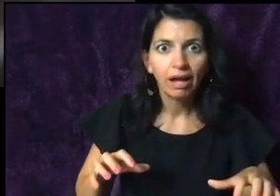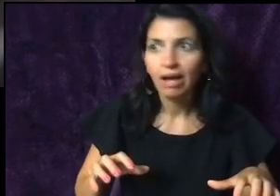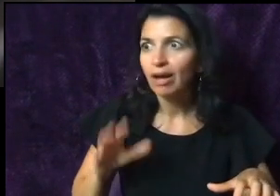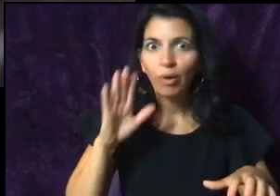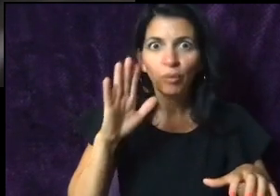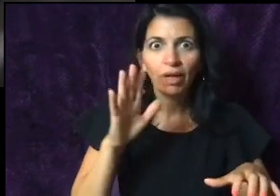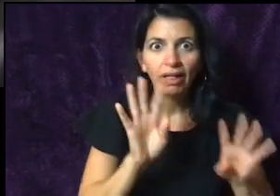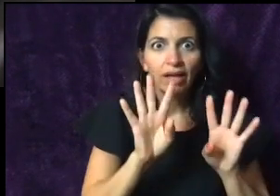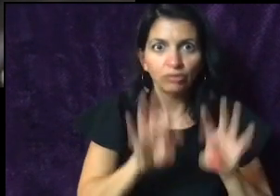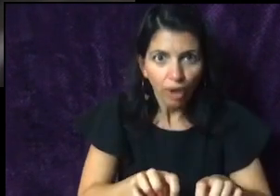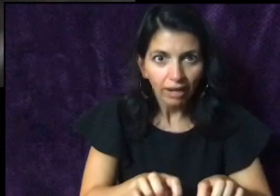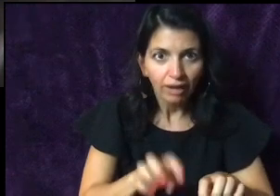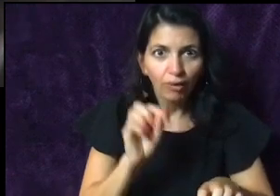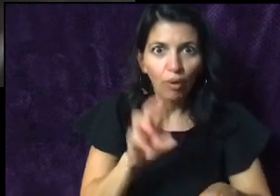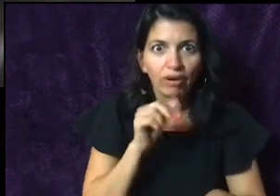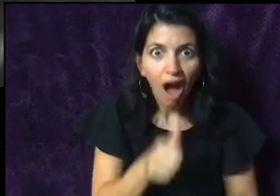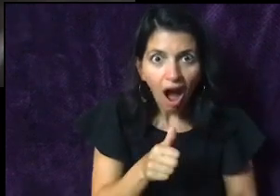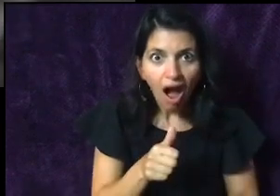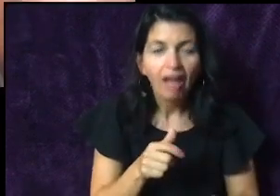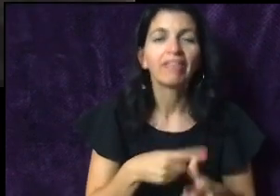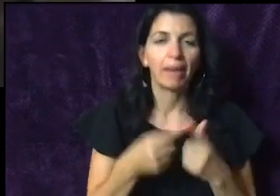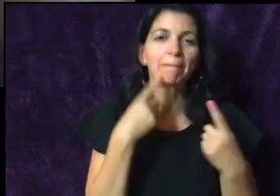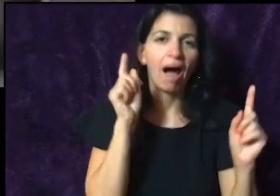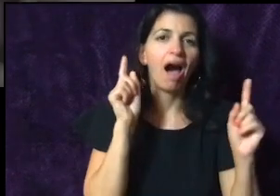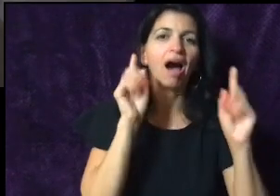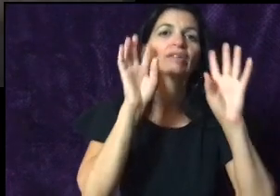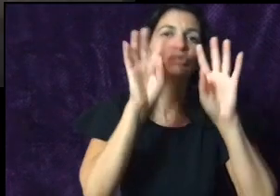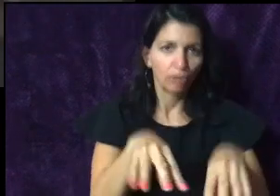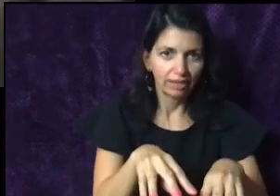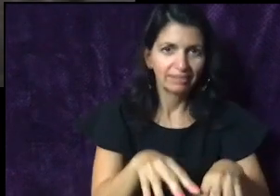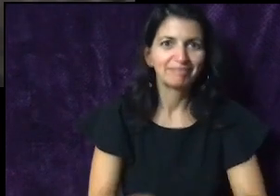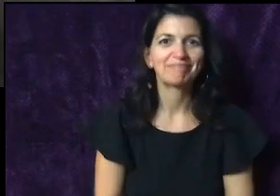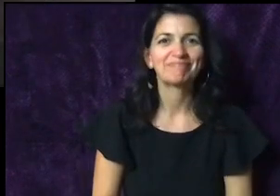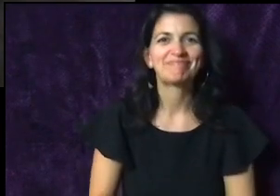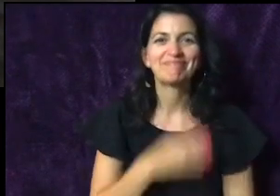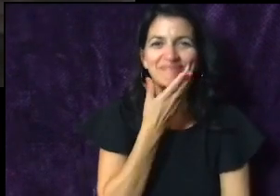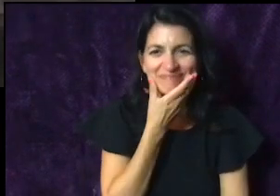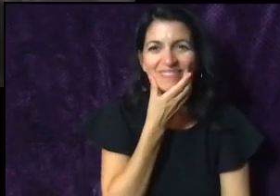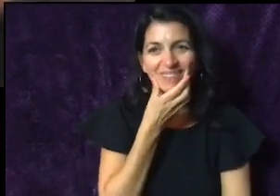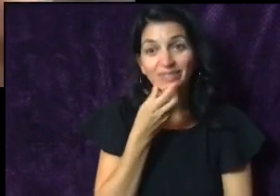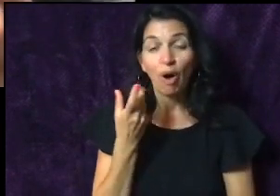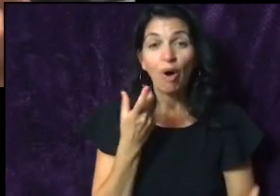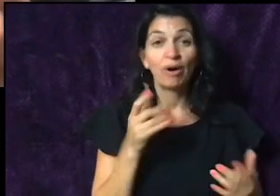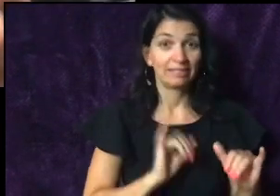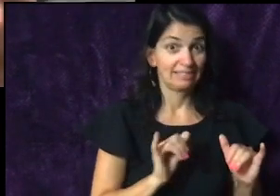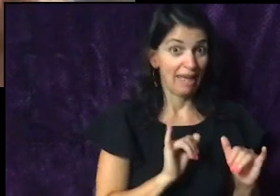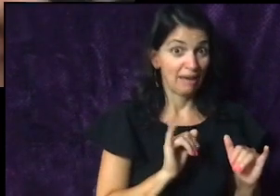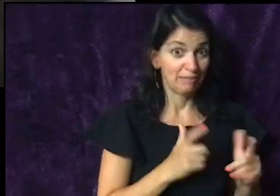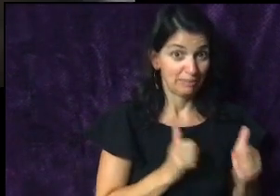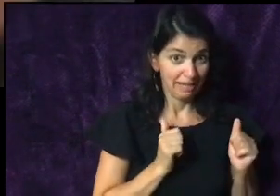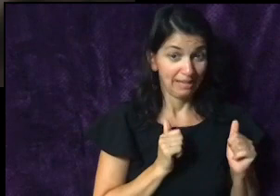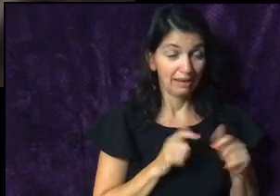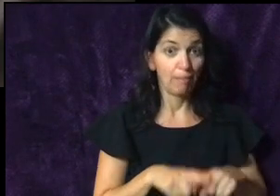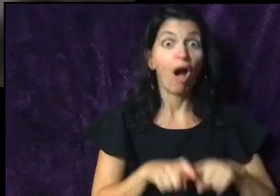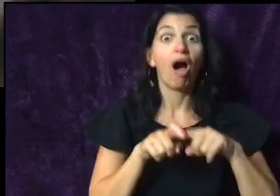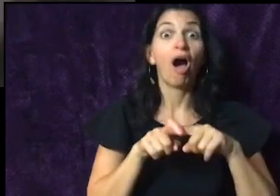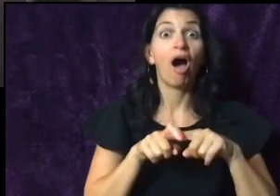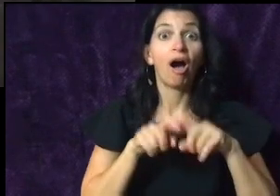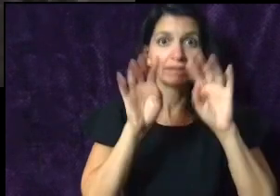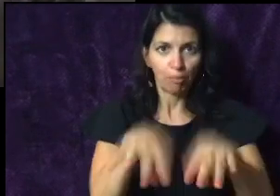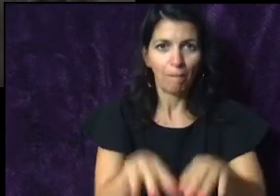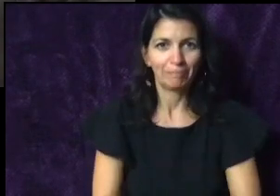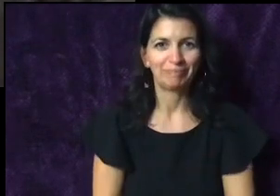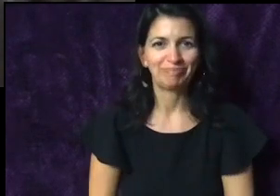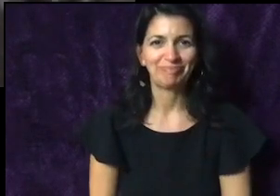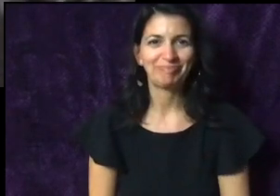for a second. Like, is it gonna be a strike? Is it not? And then it is a strike. So it's gonna be same speed, same speed, same speed, same speed, pause, and then boom.